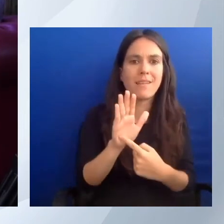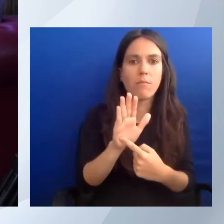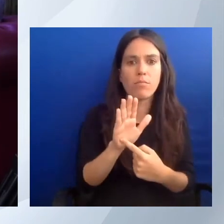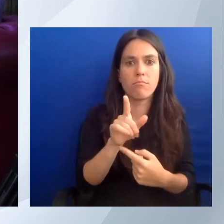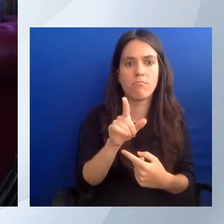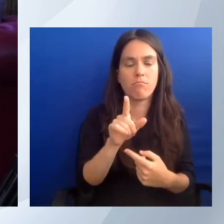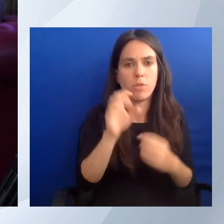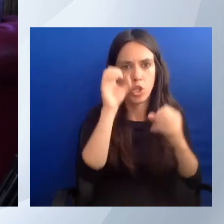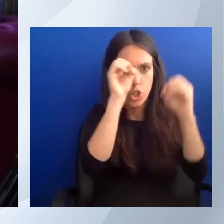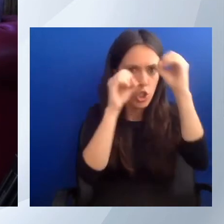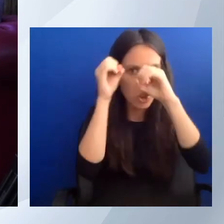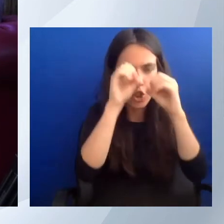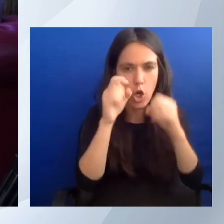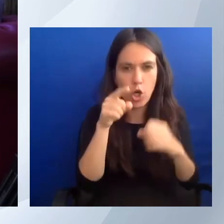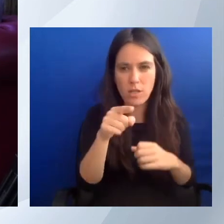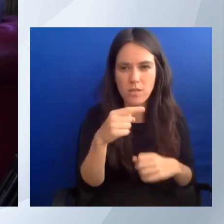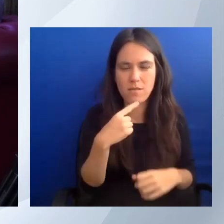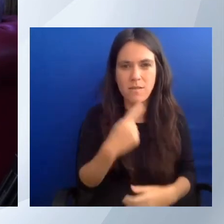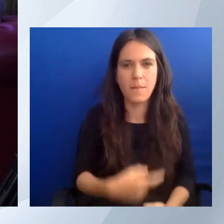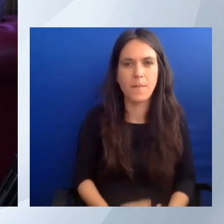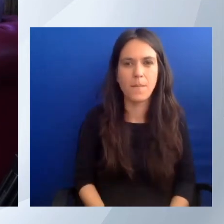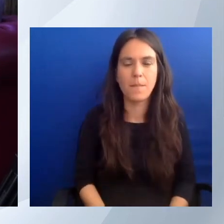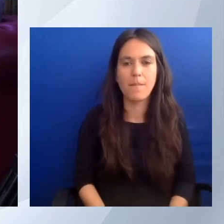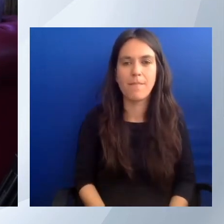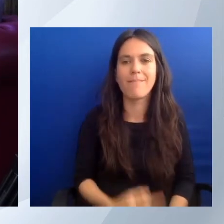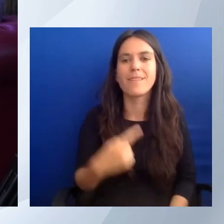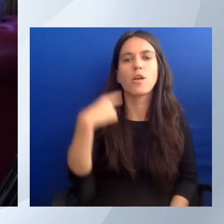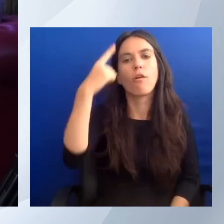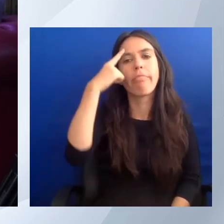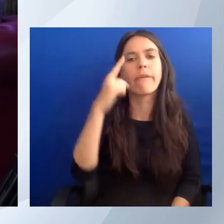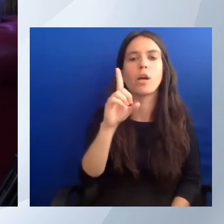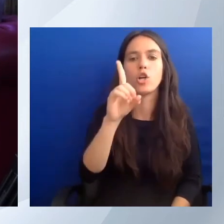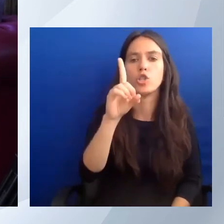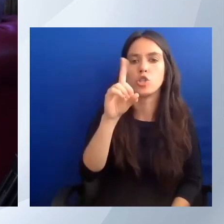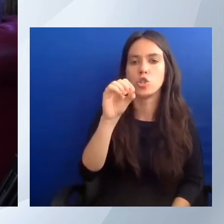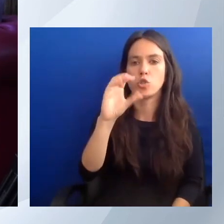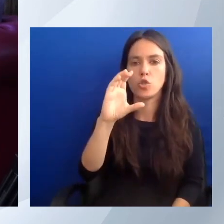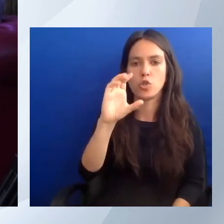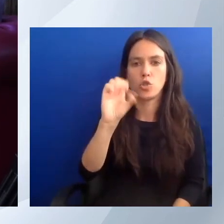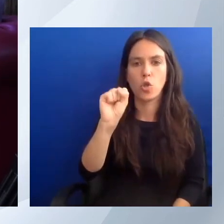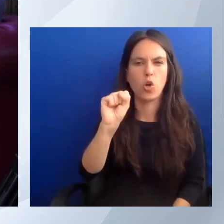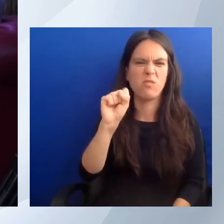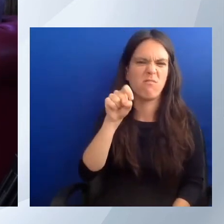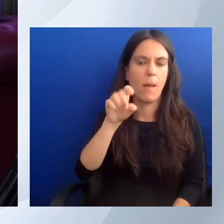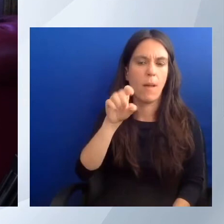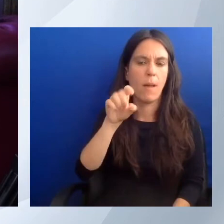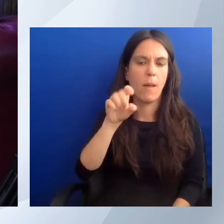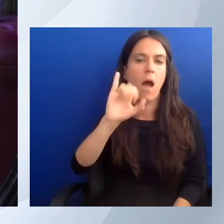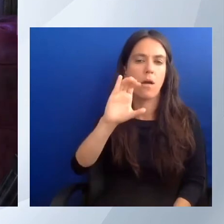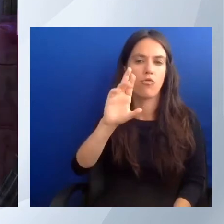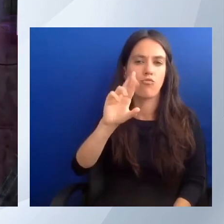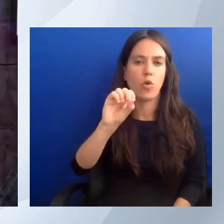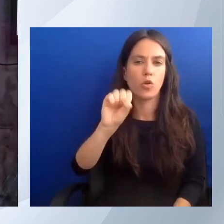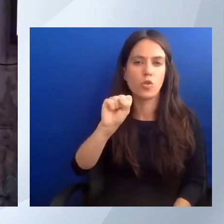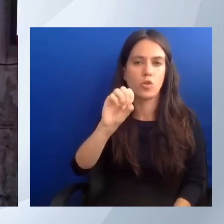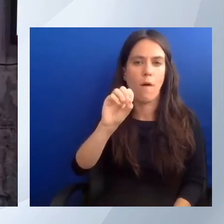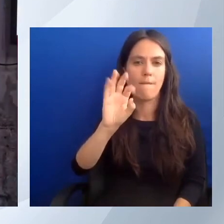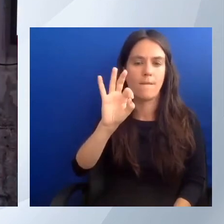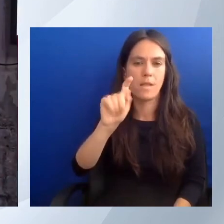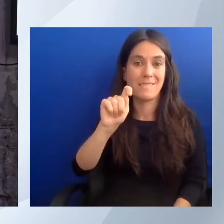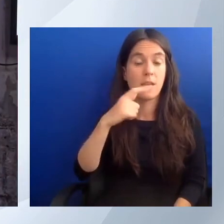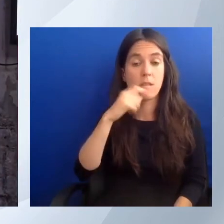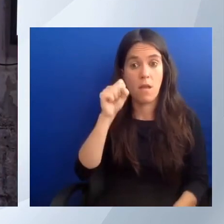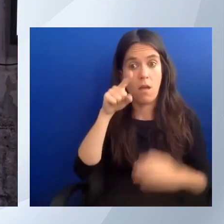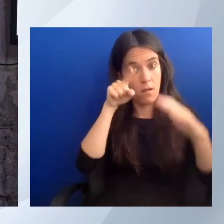So if you think about it, if you look at docs.microsoft, they have this whole flow where you actually can go to a page and